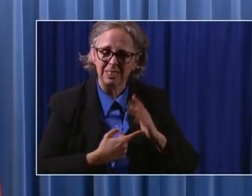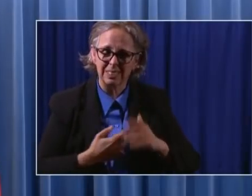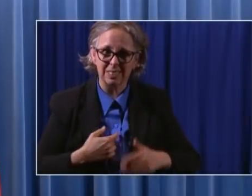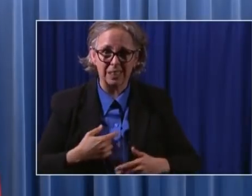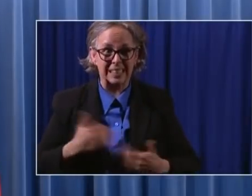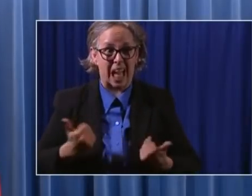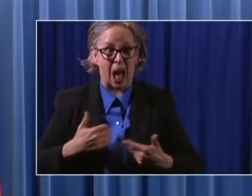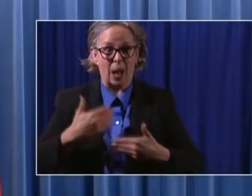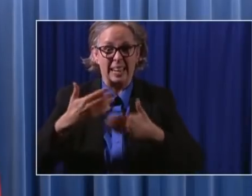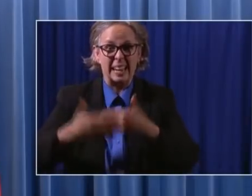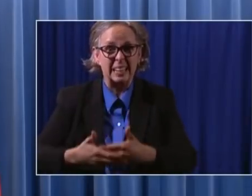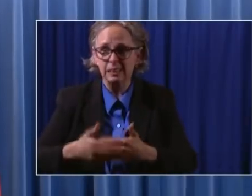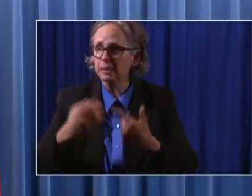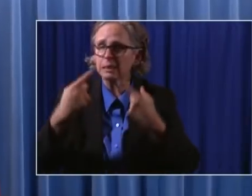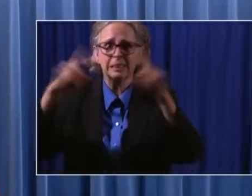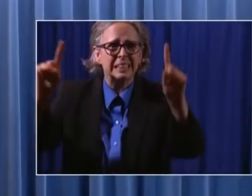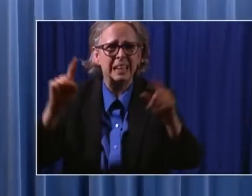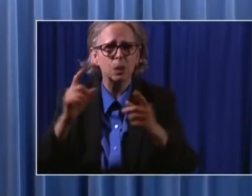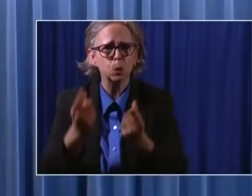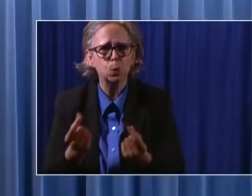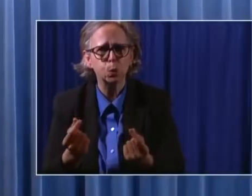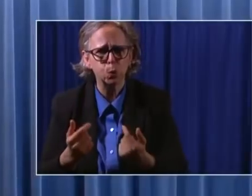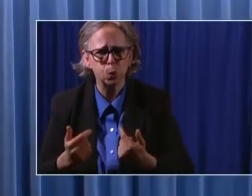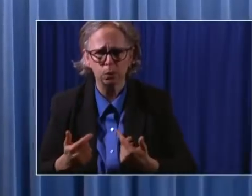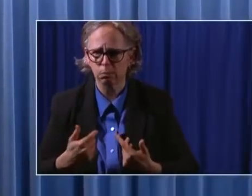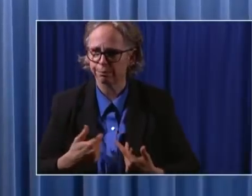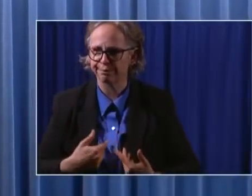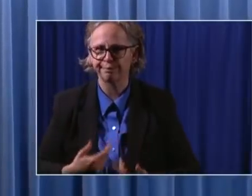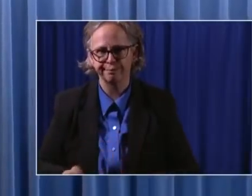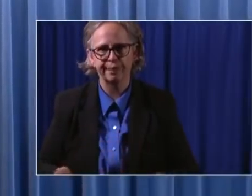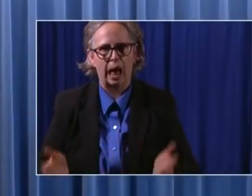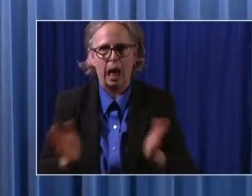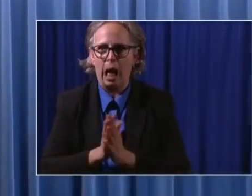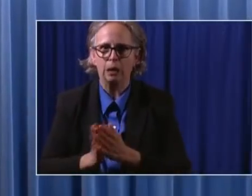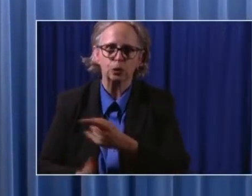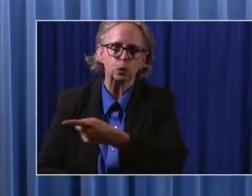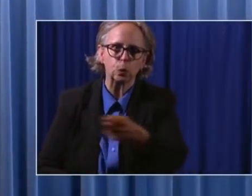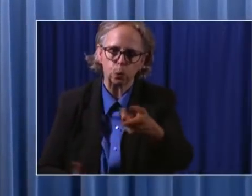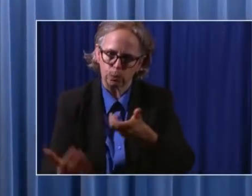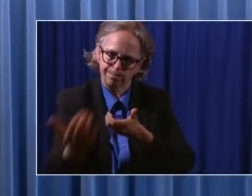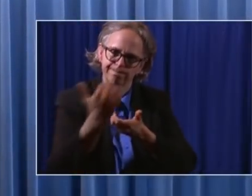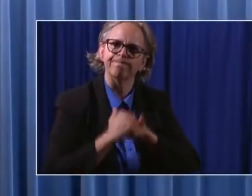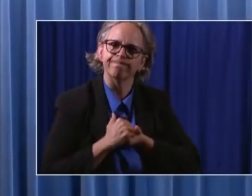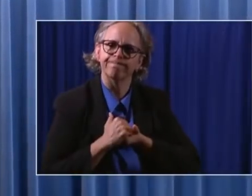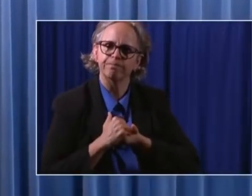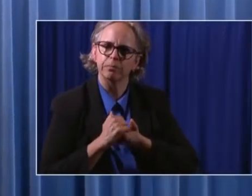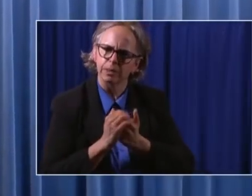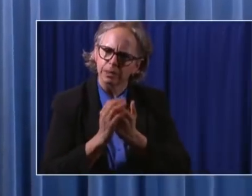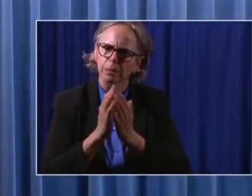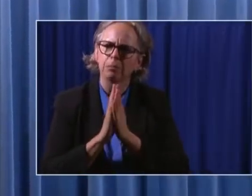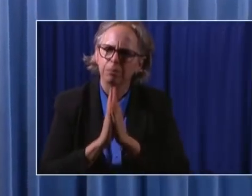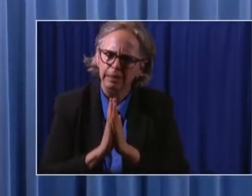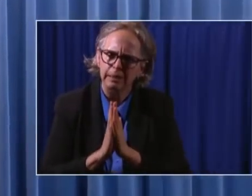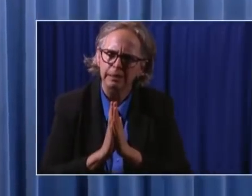this. And what is at stake is what the fall is going to look like, what the winter is look like, our future.